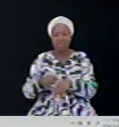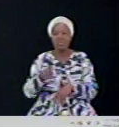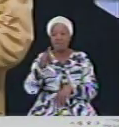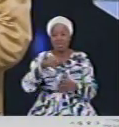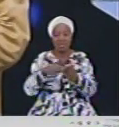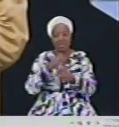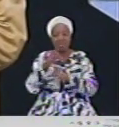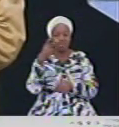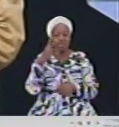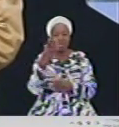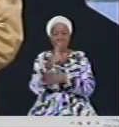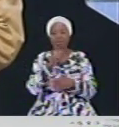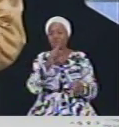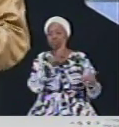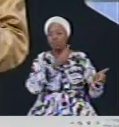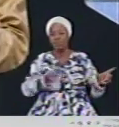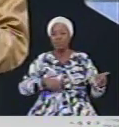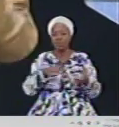God.